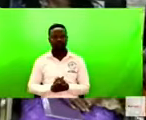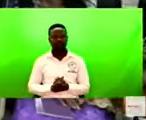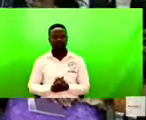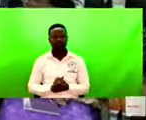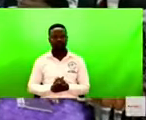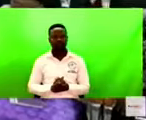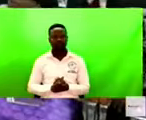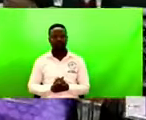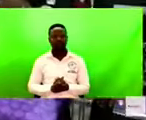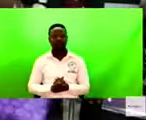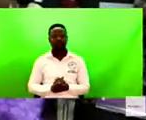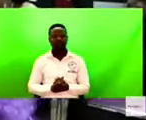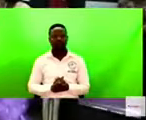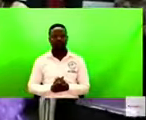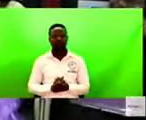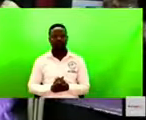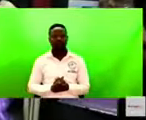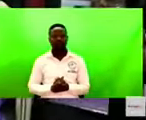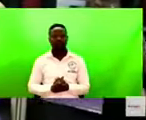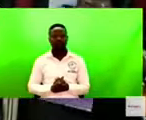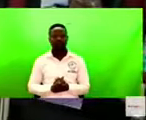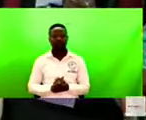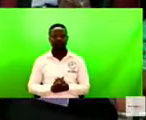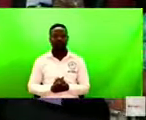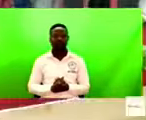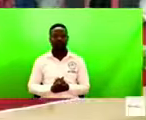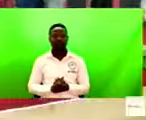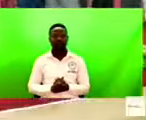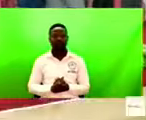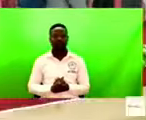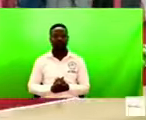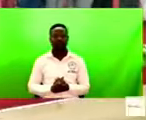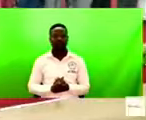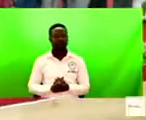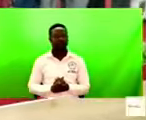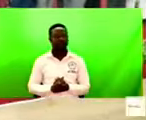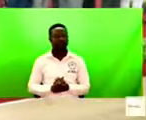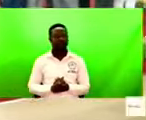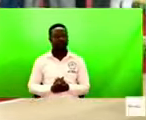okay, I'm not done yet.